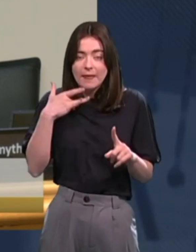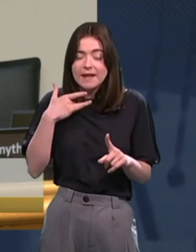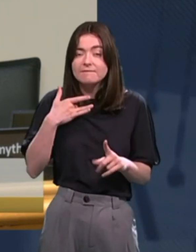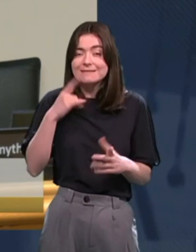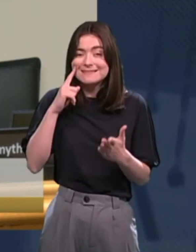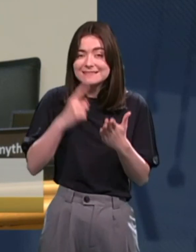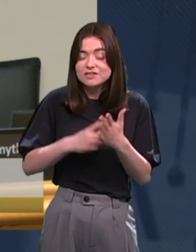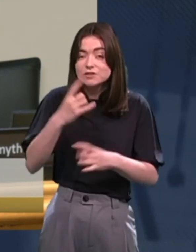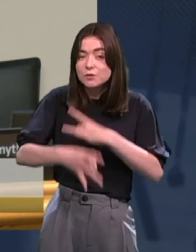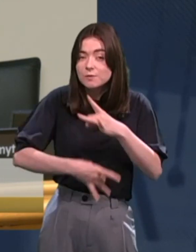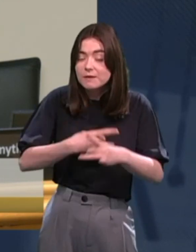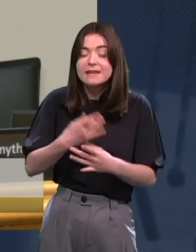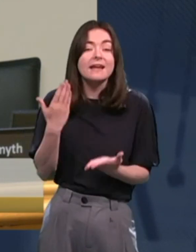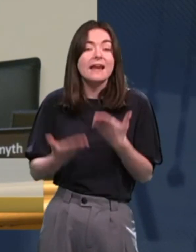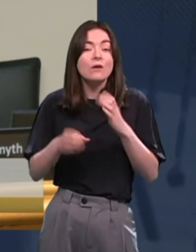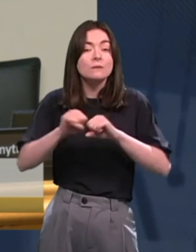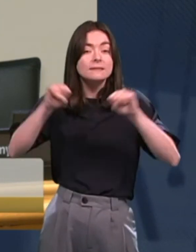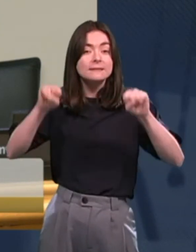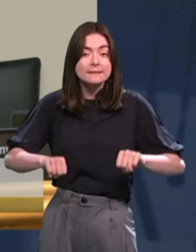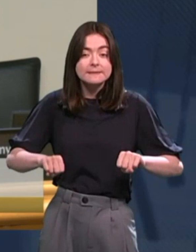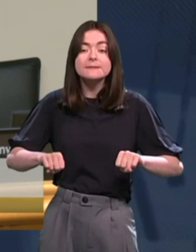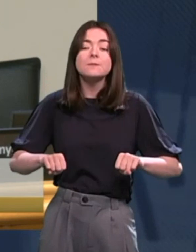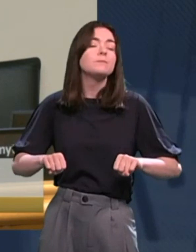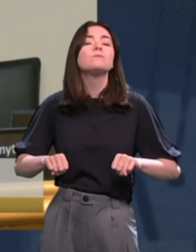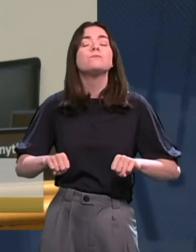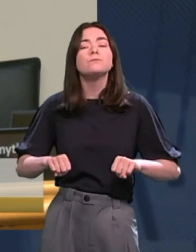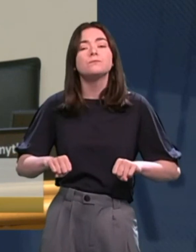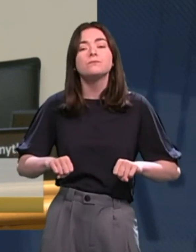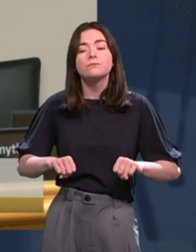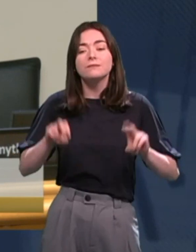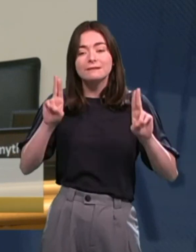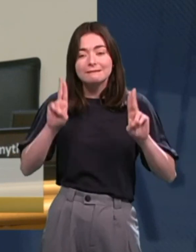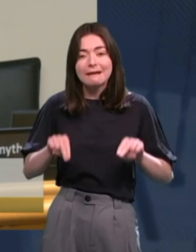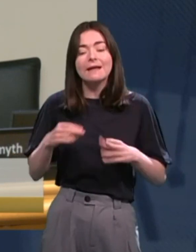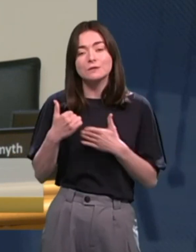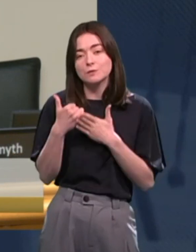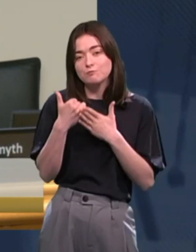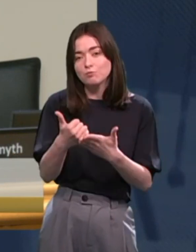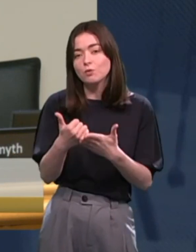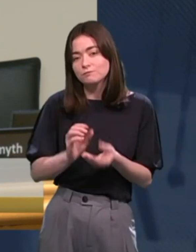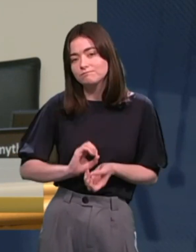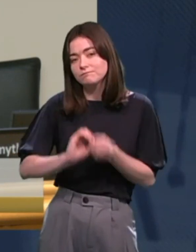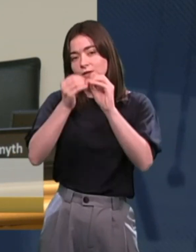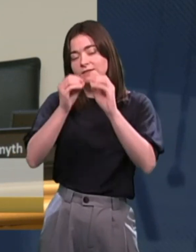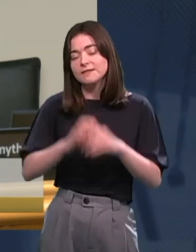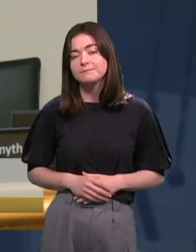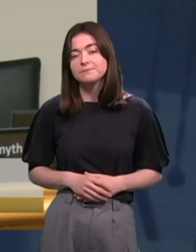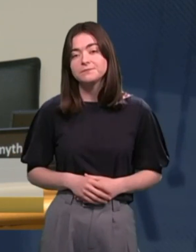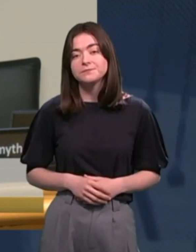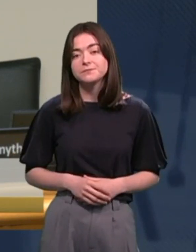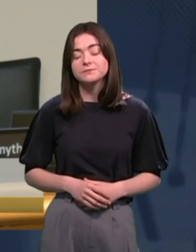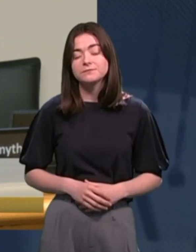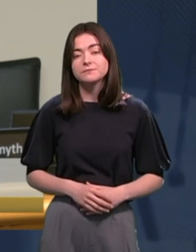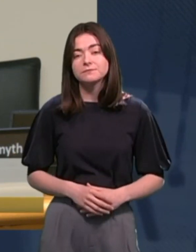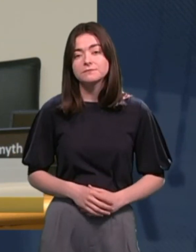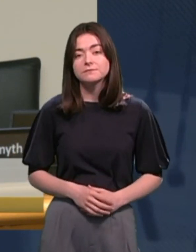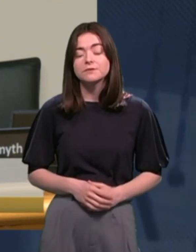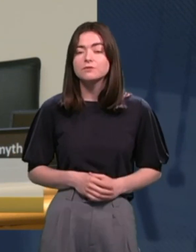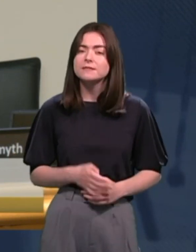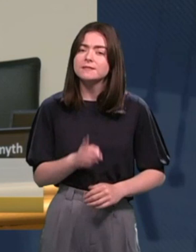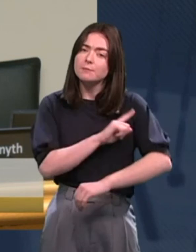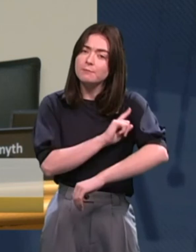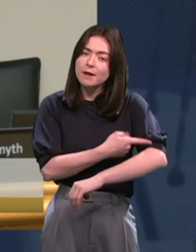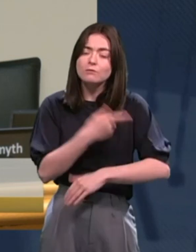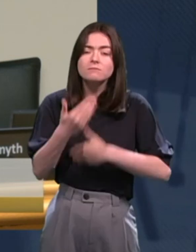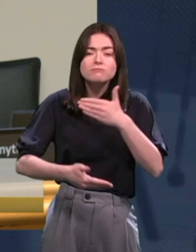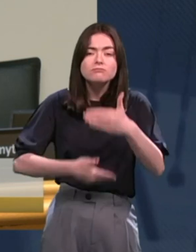make, and how the system, I suppose, can support it with innovation. So I think there is a significant empowering process